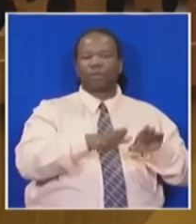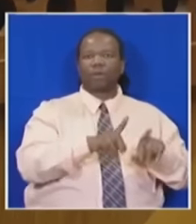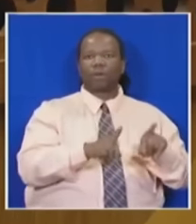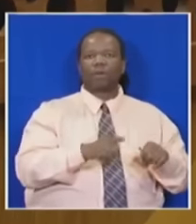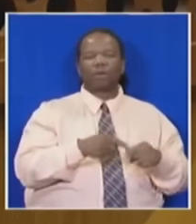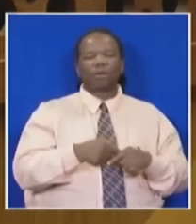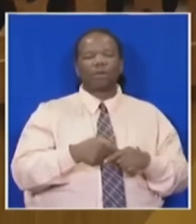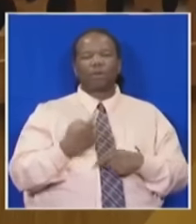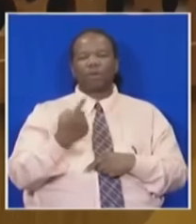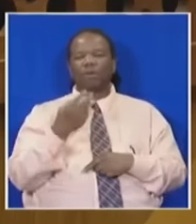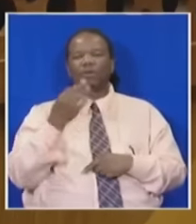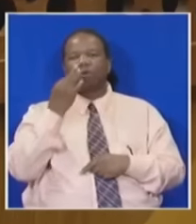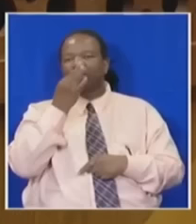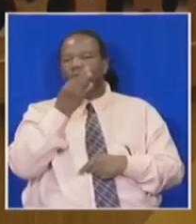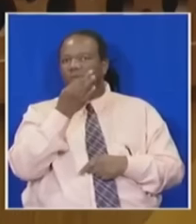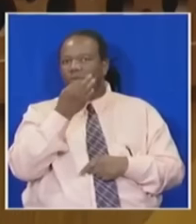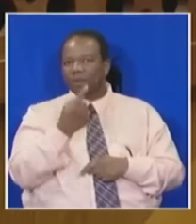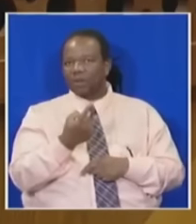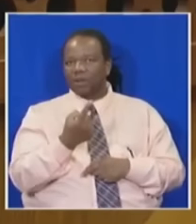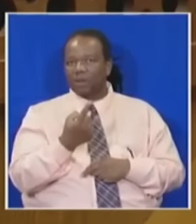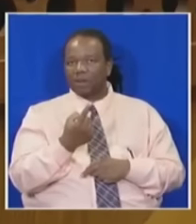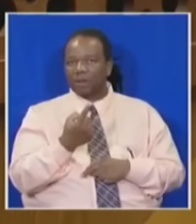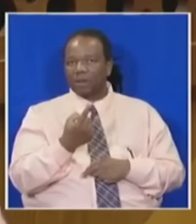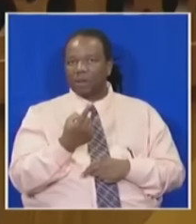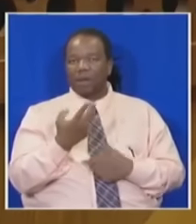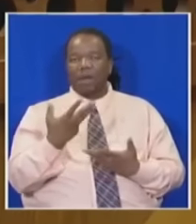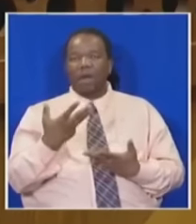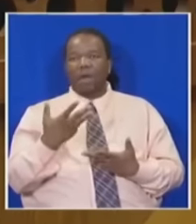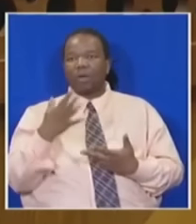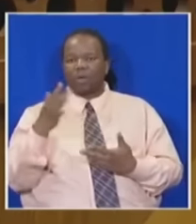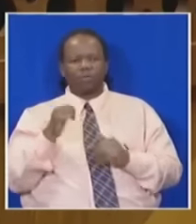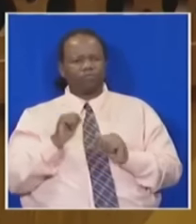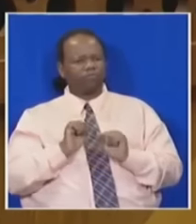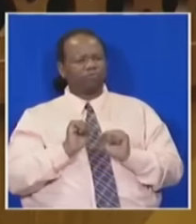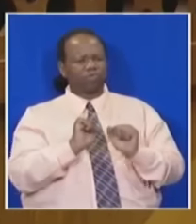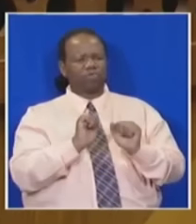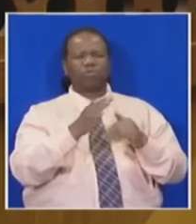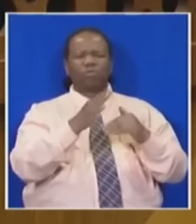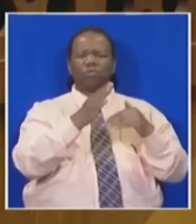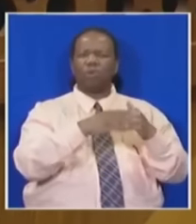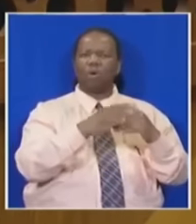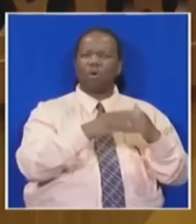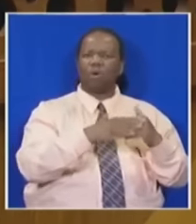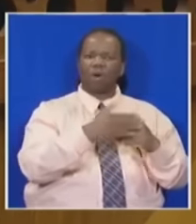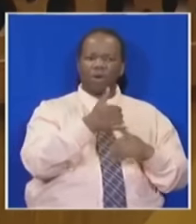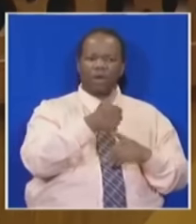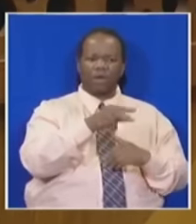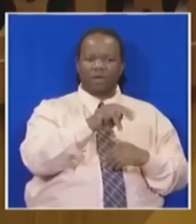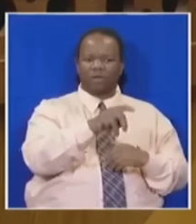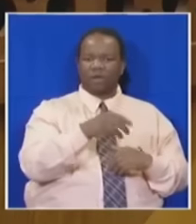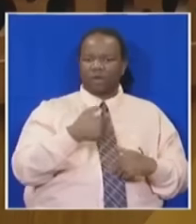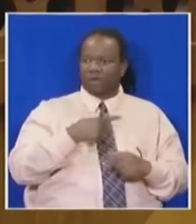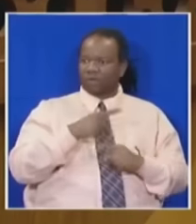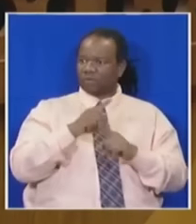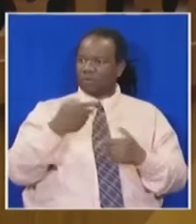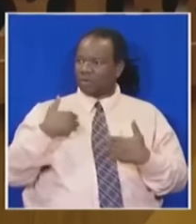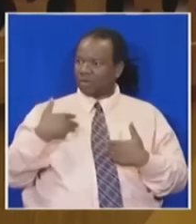should limit to how we push the ANC. Now, for me, that is a direct threat from Honourable